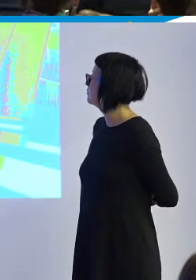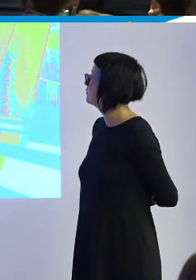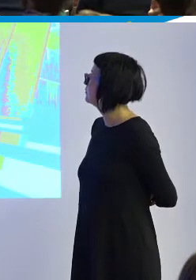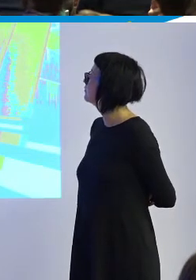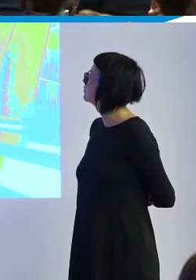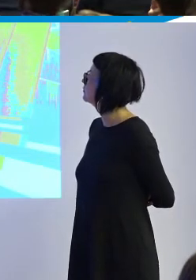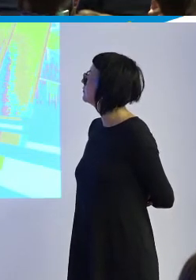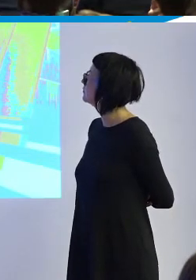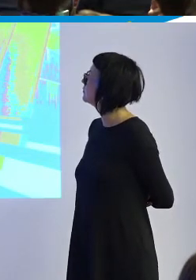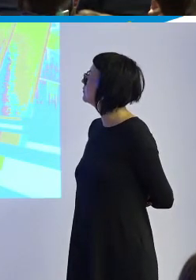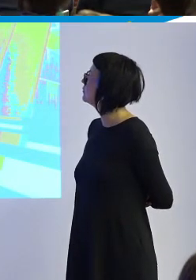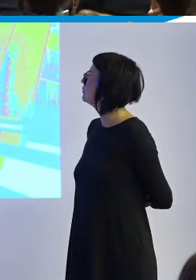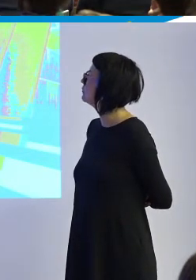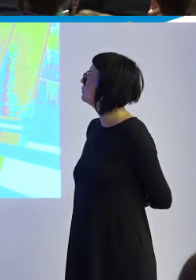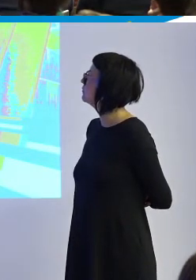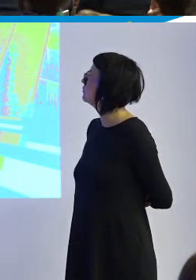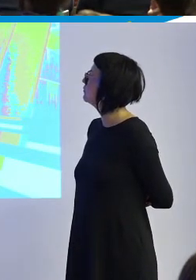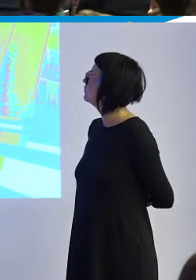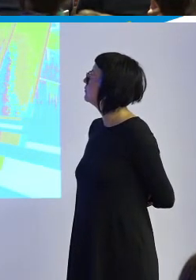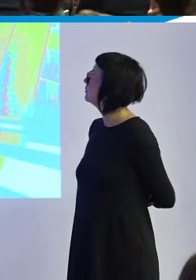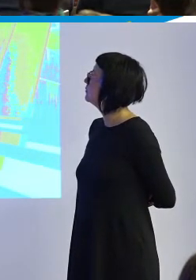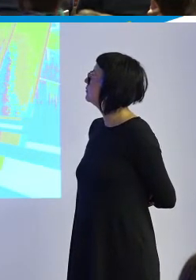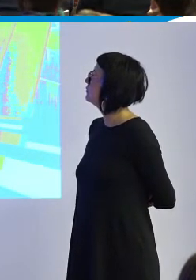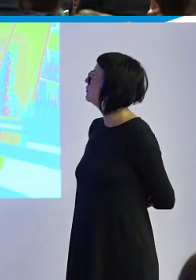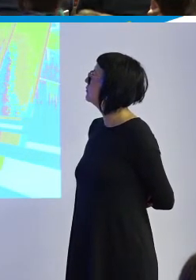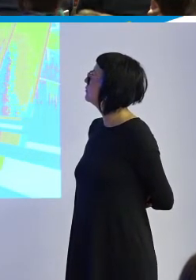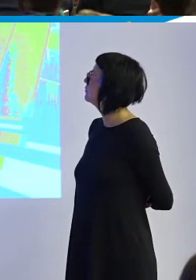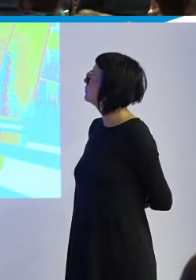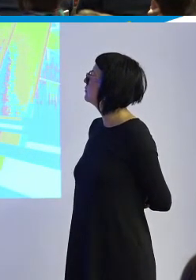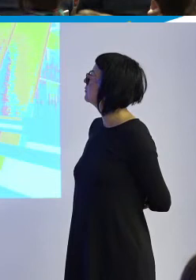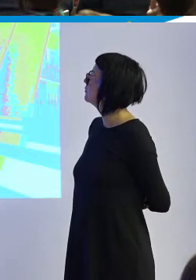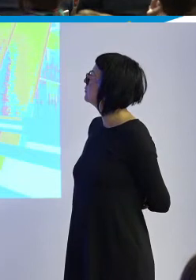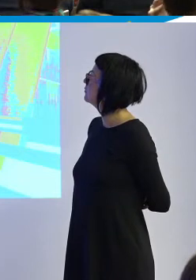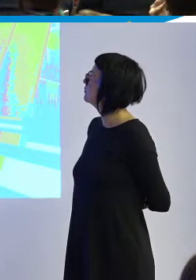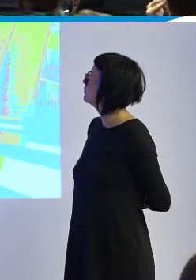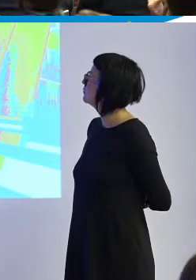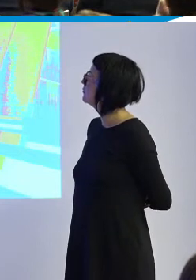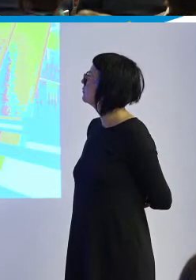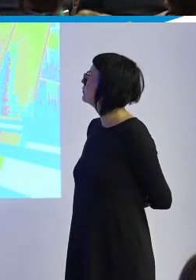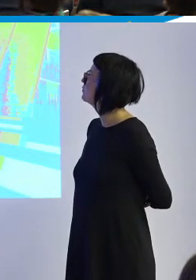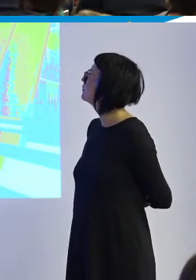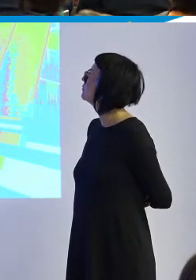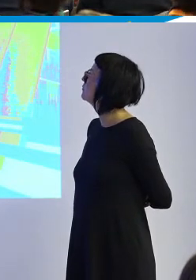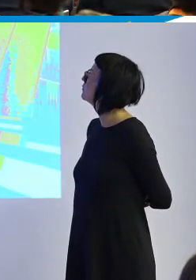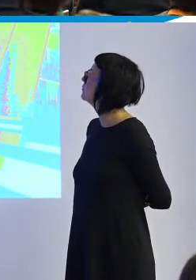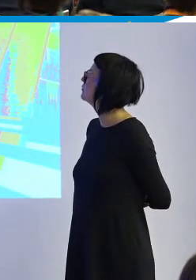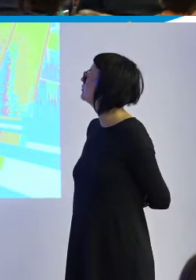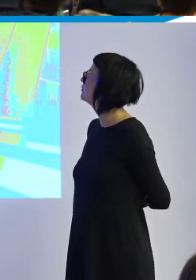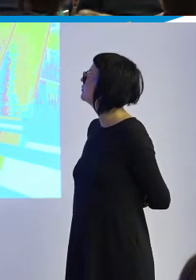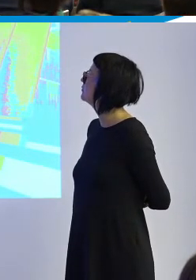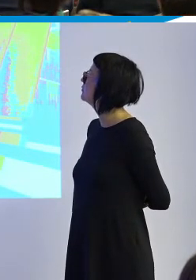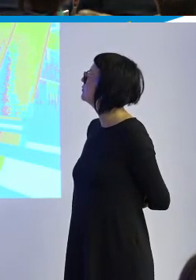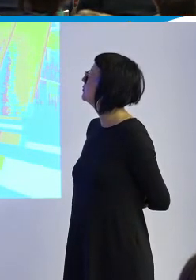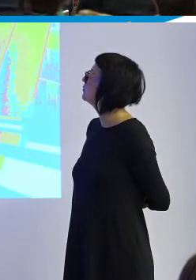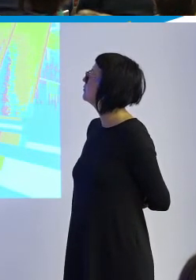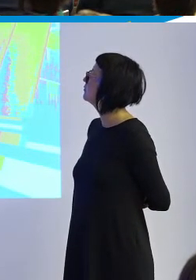the Roshone a combination of an electric nursing care bed and wheelchair is a new concept within nursing equipment by using